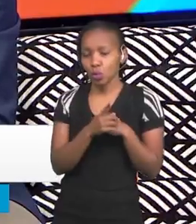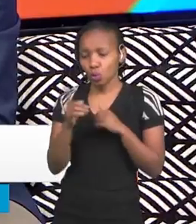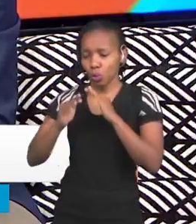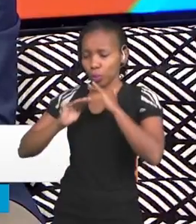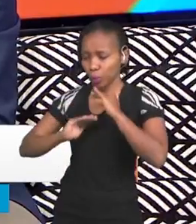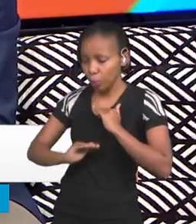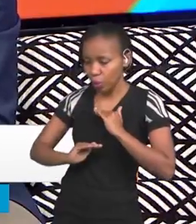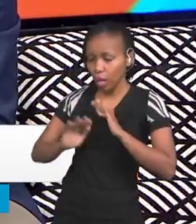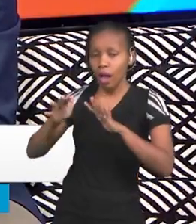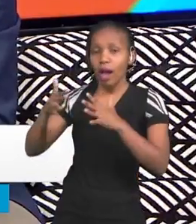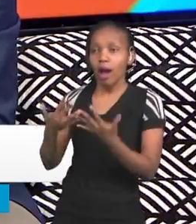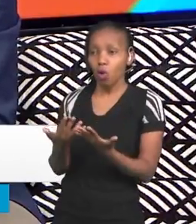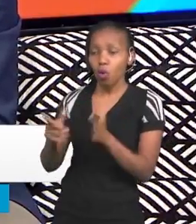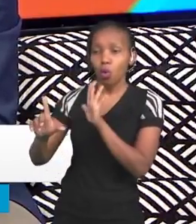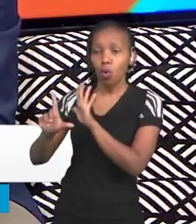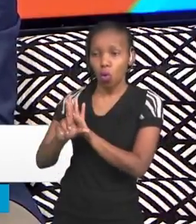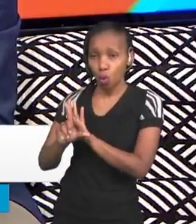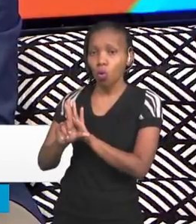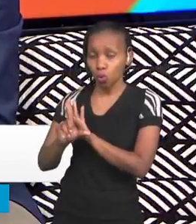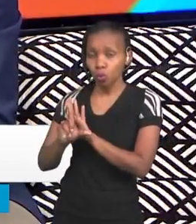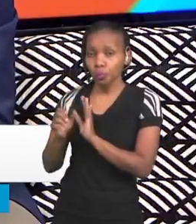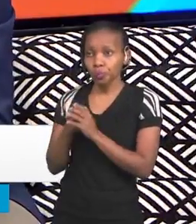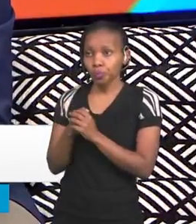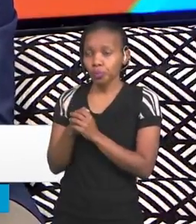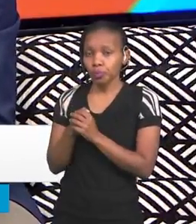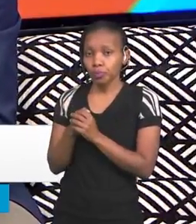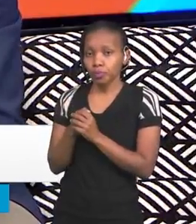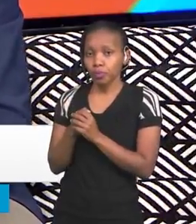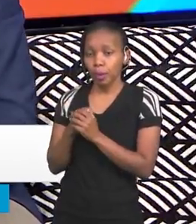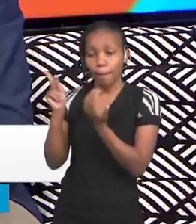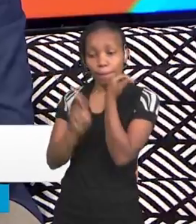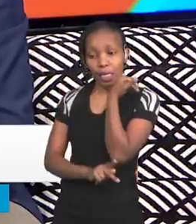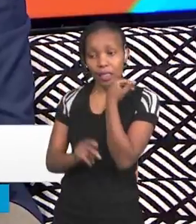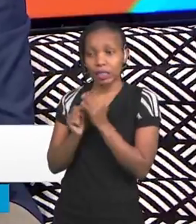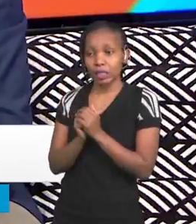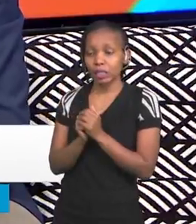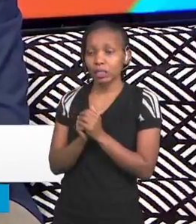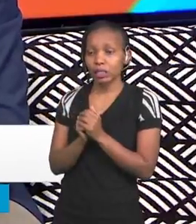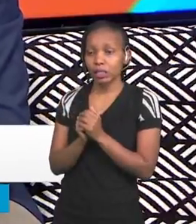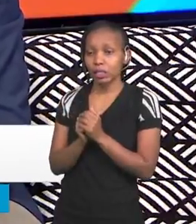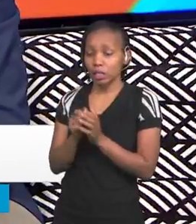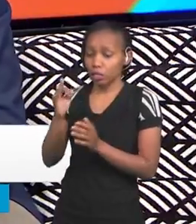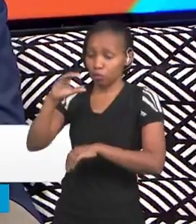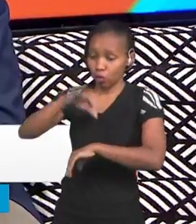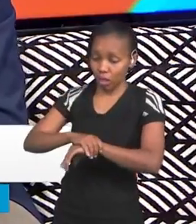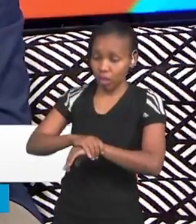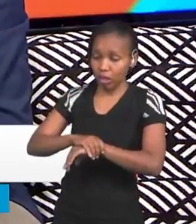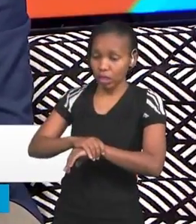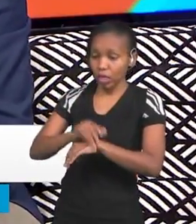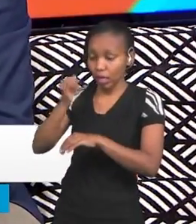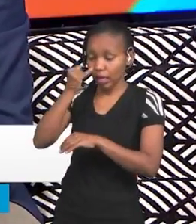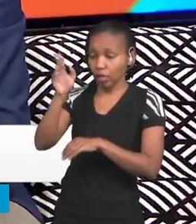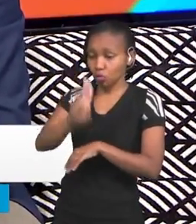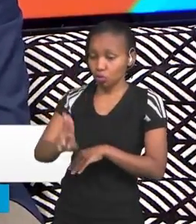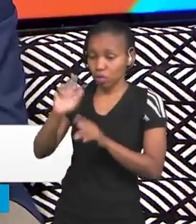satisfied with how the law has actually pushed them to the walls, whereby now you're found with this is actually life imprisonment, you're